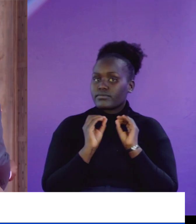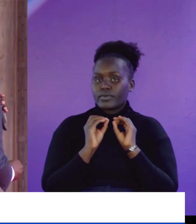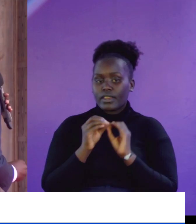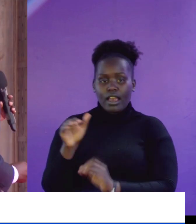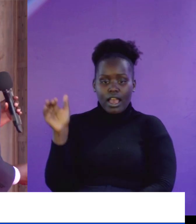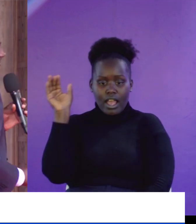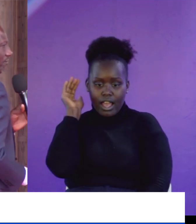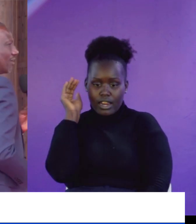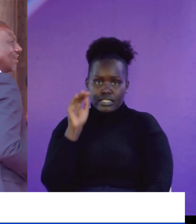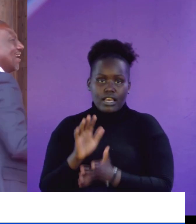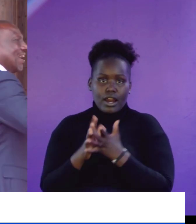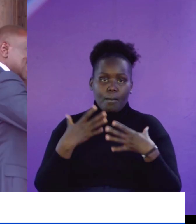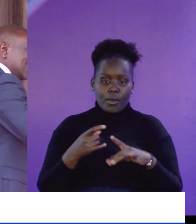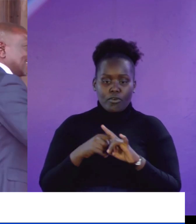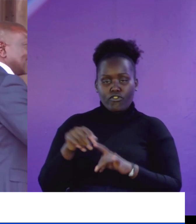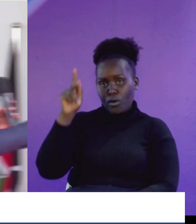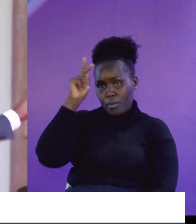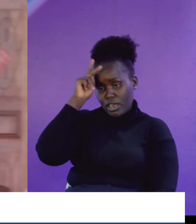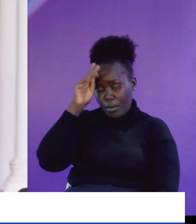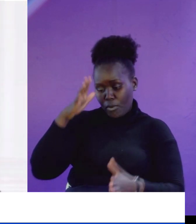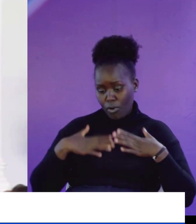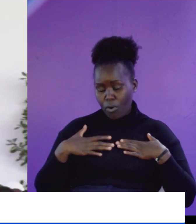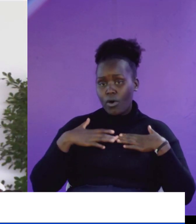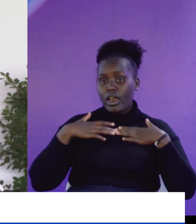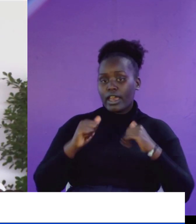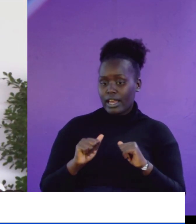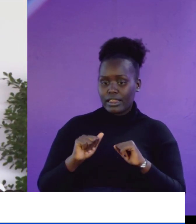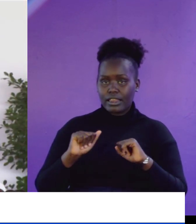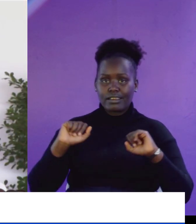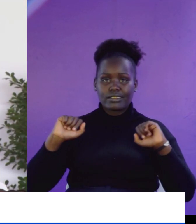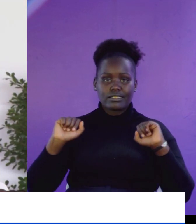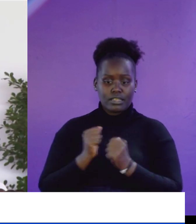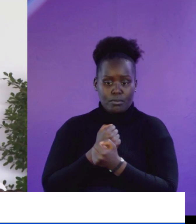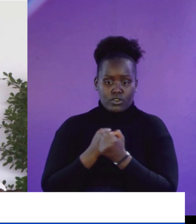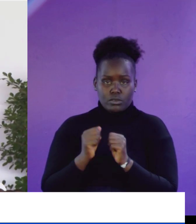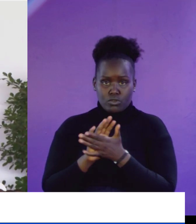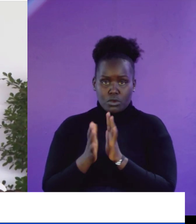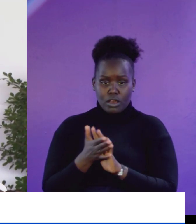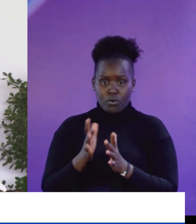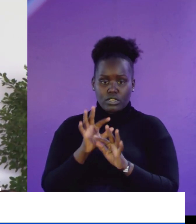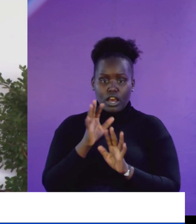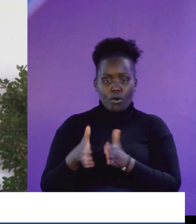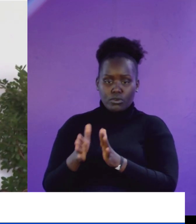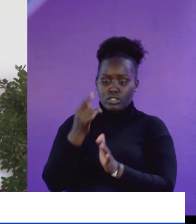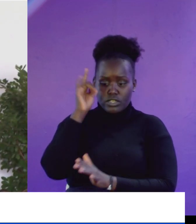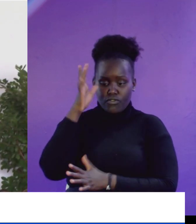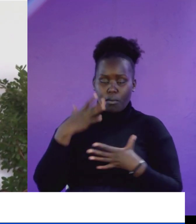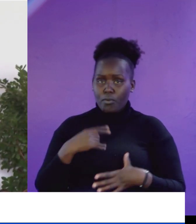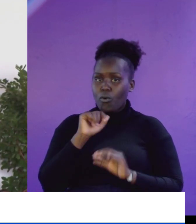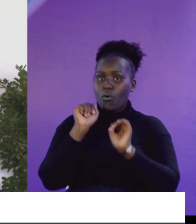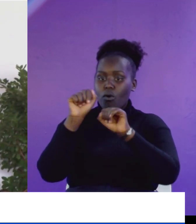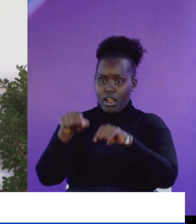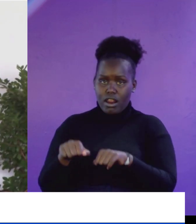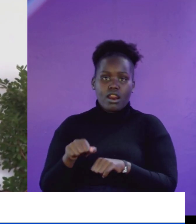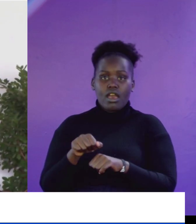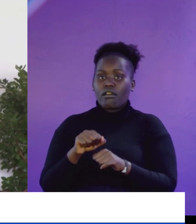Sikizeni watu wa Kiambu. Health can no longer be a privilege for those who can afford.